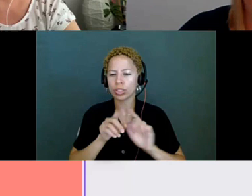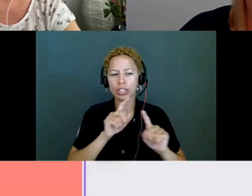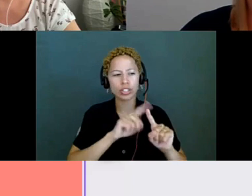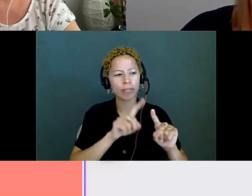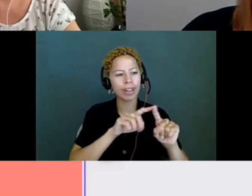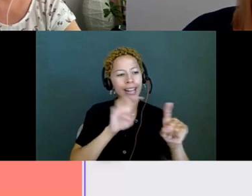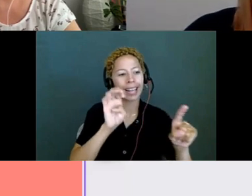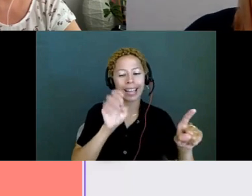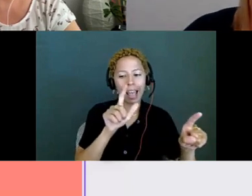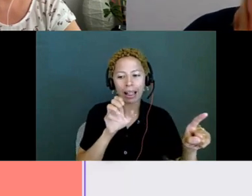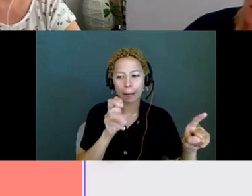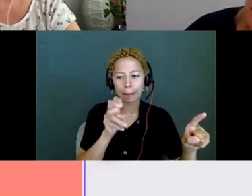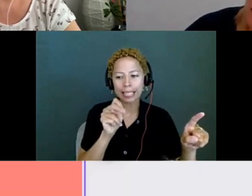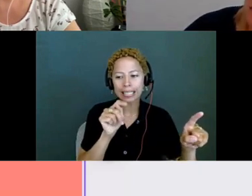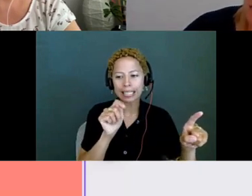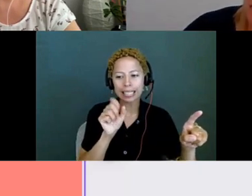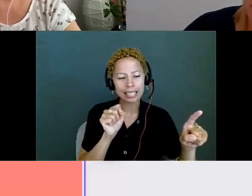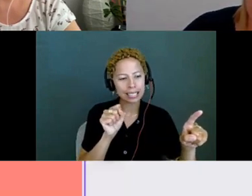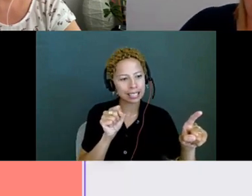here. I can choose